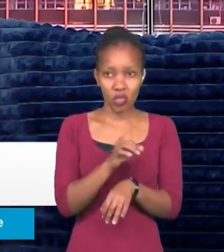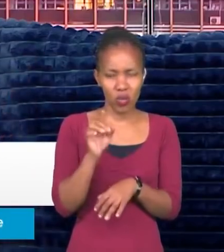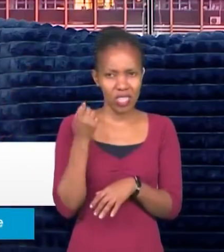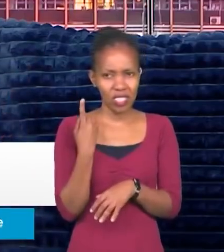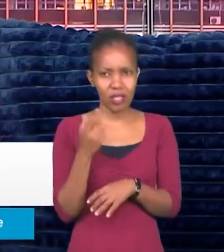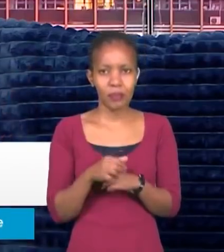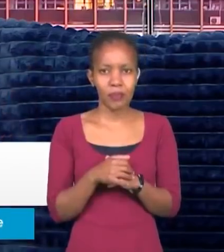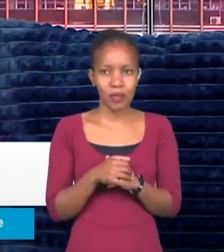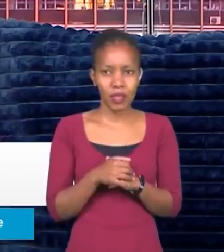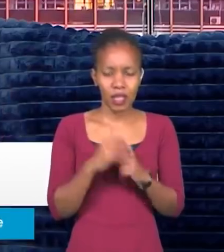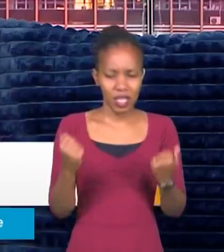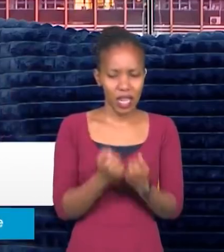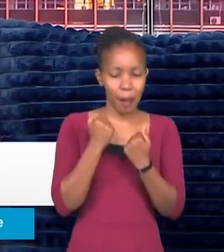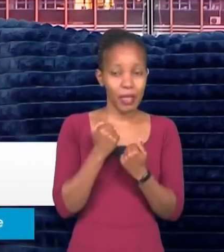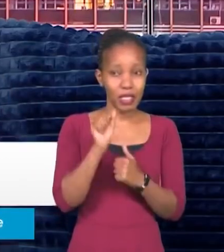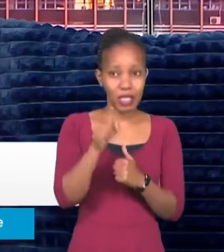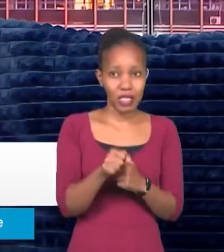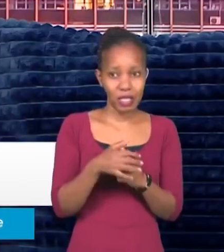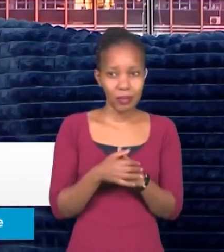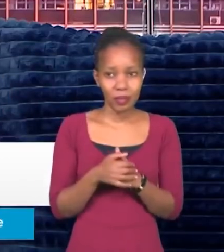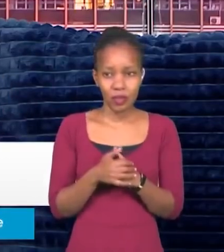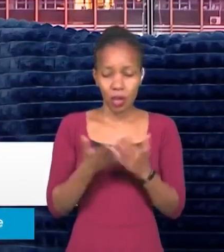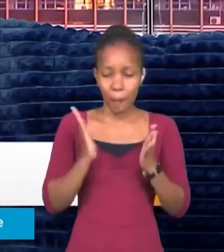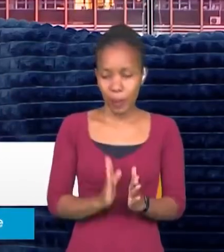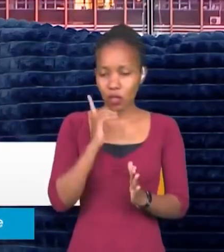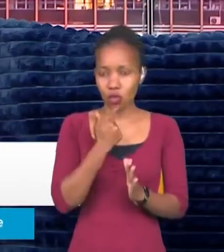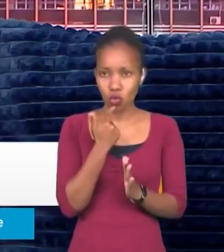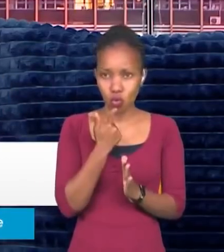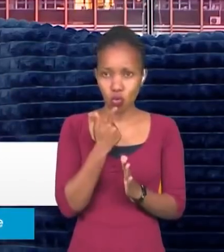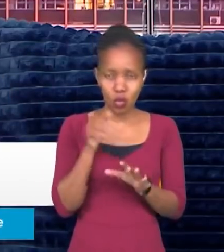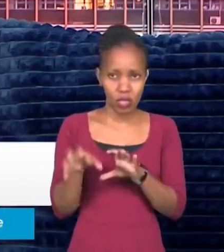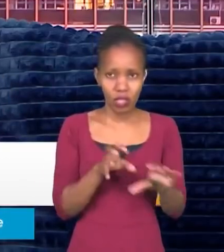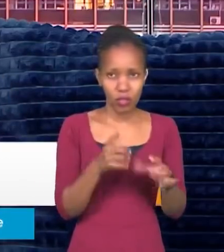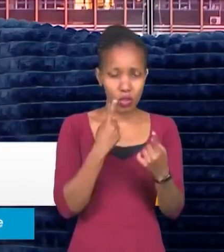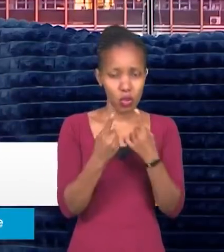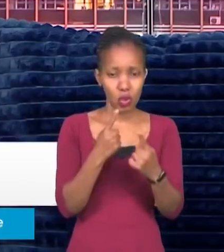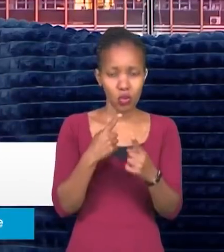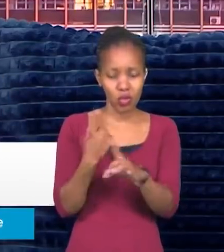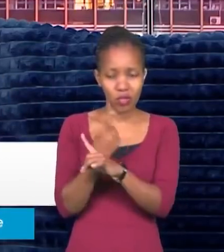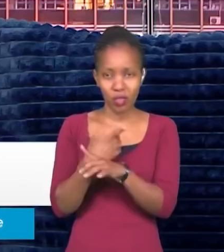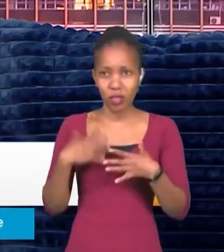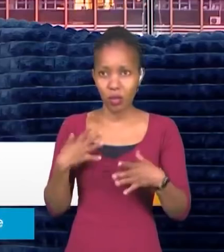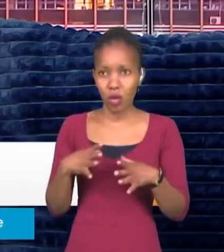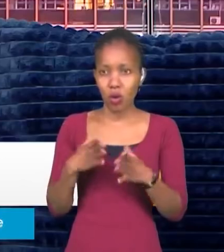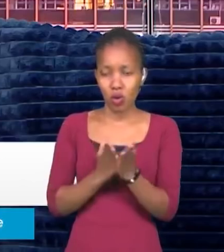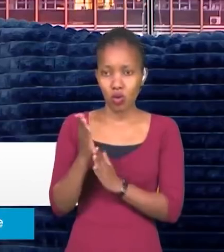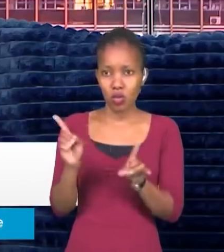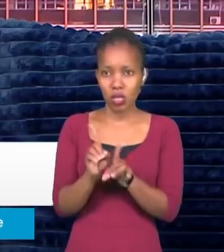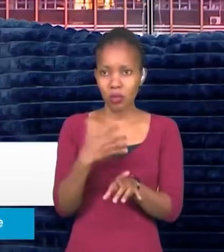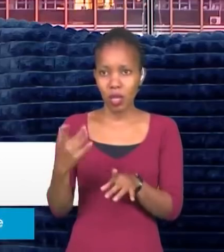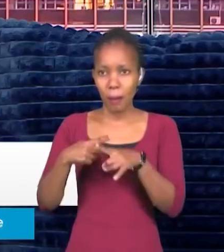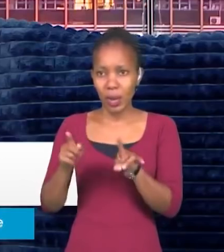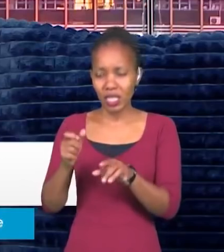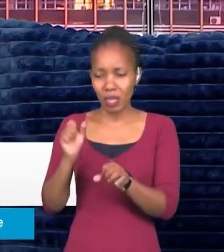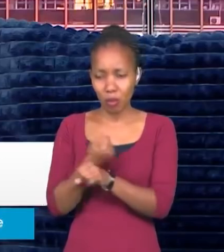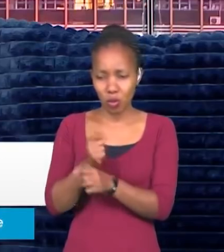Yeah, that really happens. And so for someone who's gone through that, and I've talked to several people and they tell me, I've gone through the same thing, yeah, but they can't put it down,